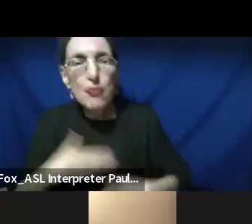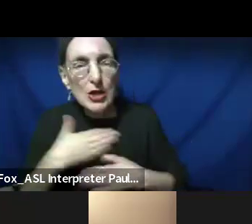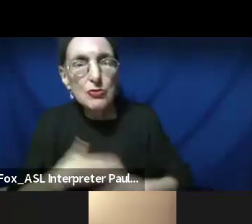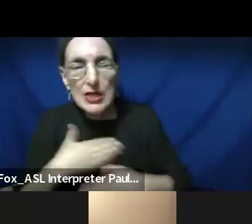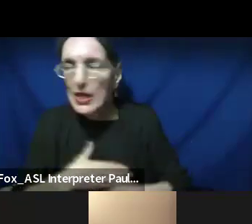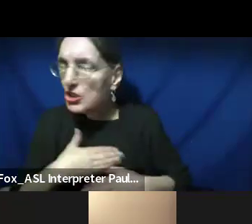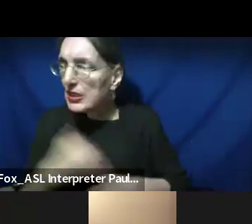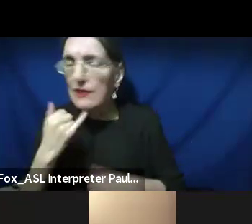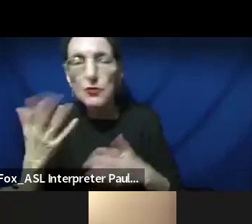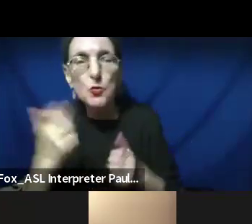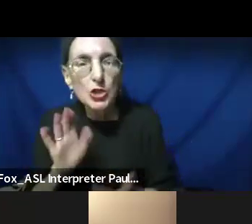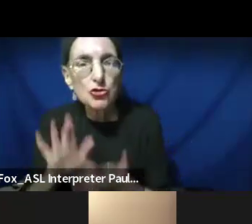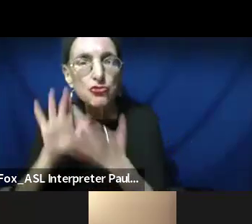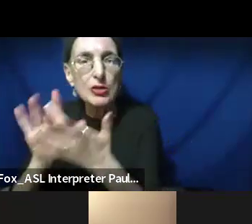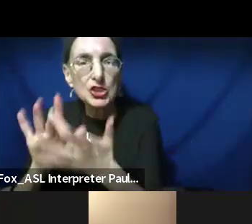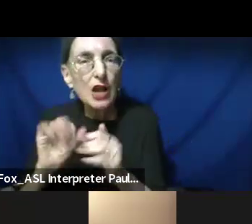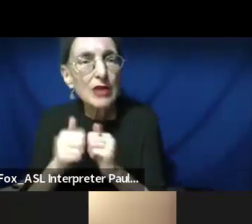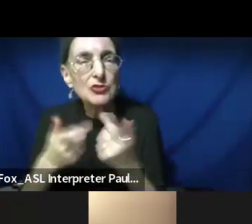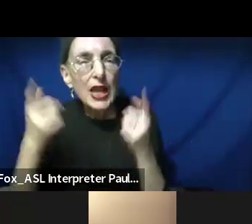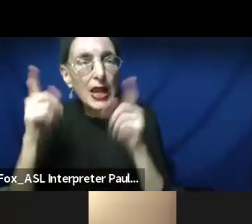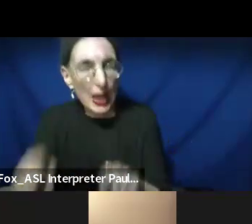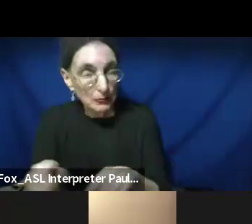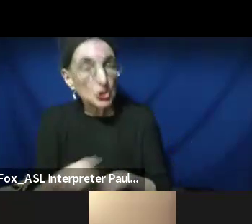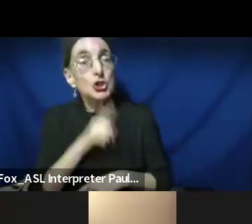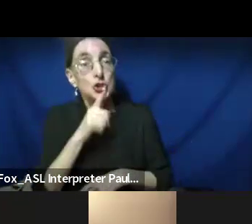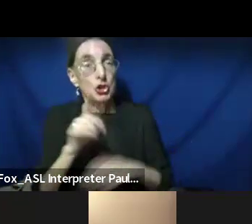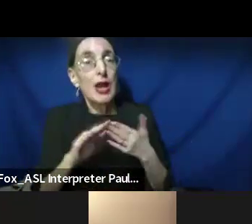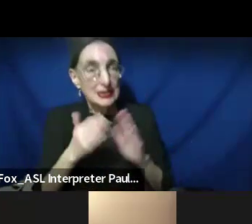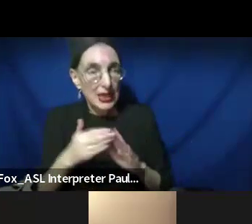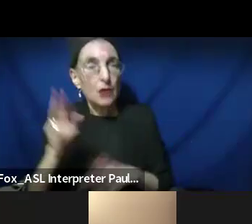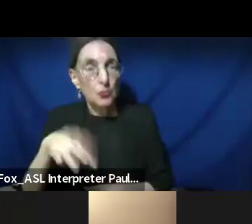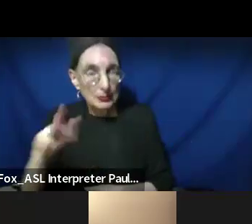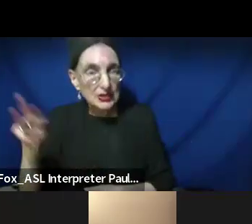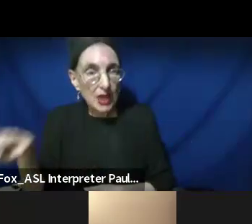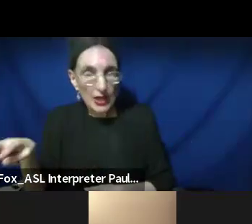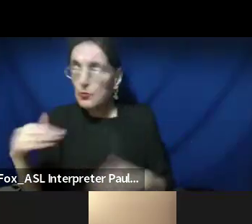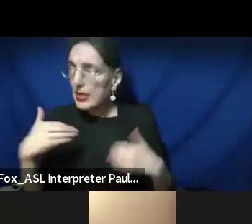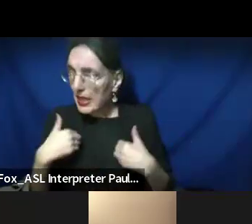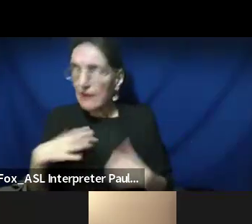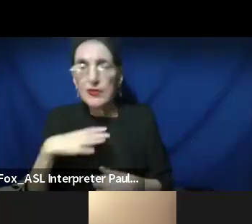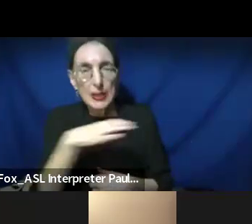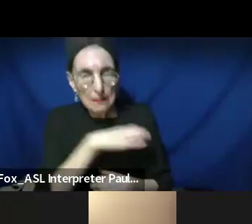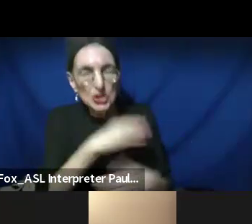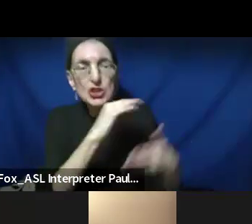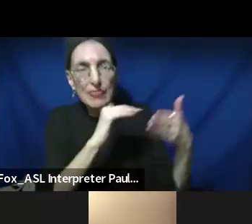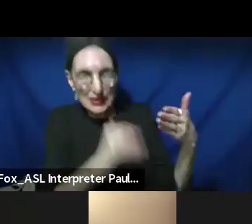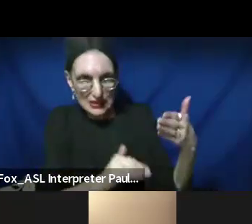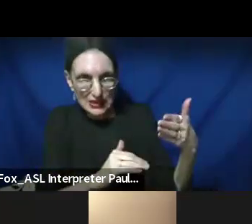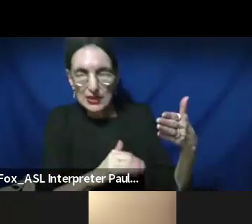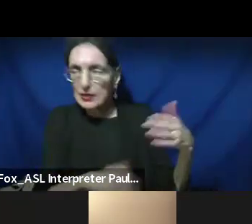how does that happen? Sure. So a town website would have the commission listed.